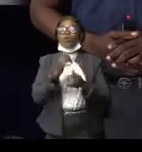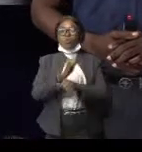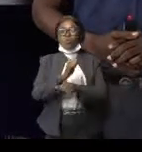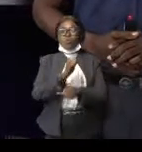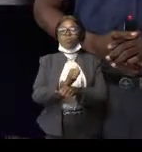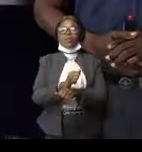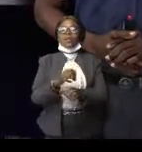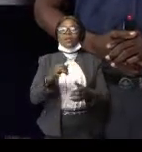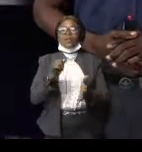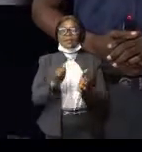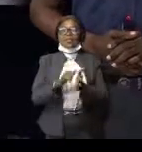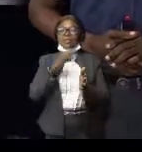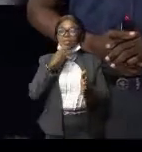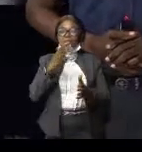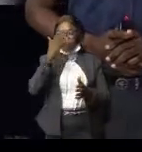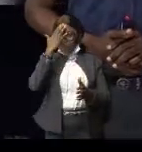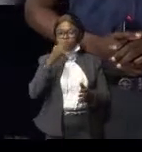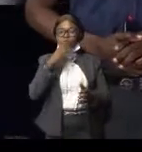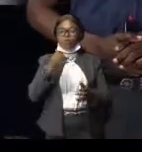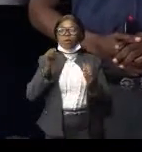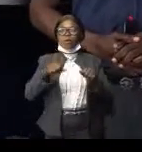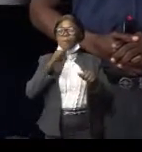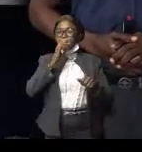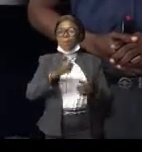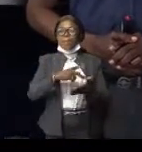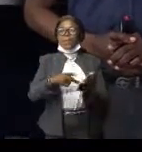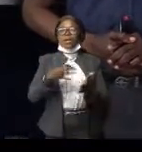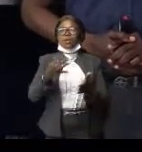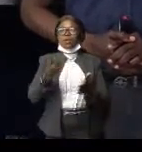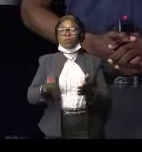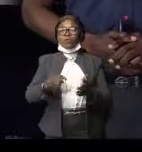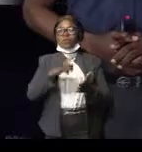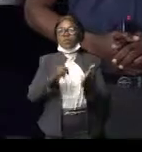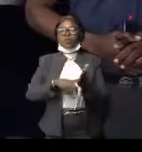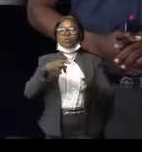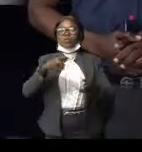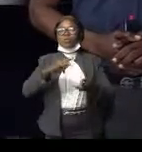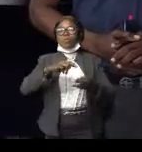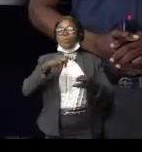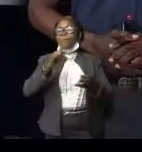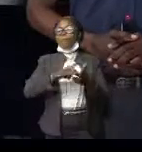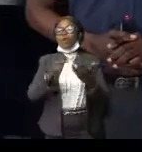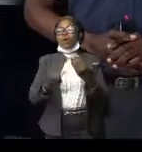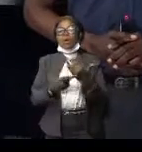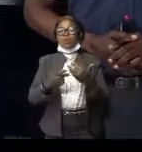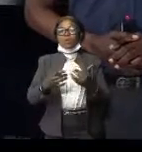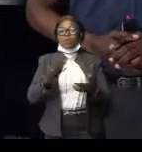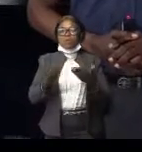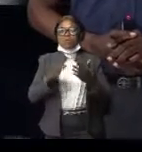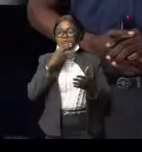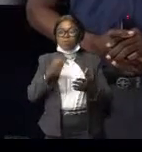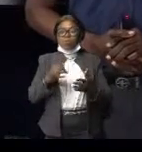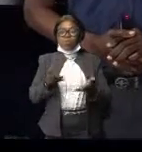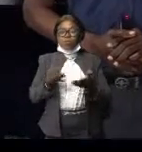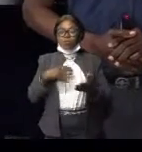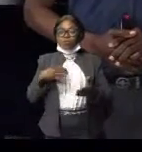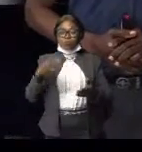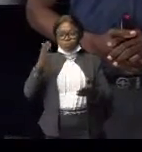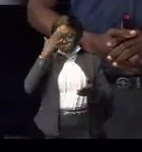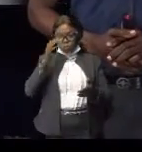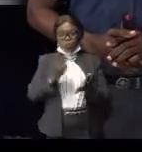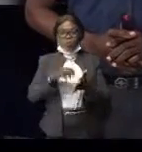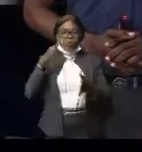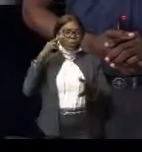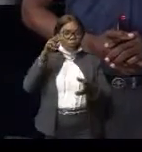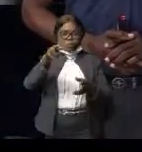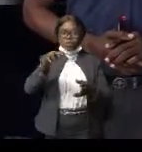Remember as well that you can be a part of the program, The Classroom in Your Home. All you have to do is to send a 1-minute video of yourself doing any